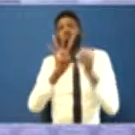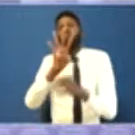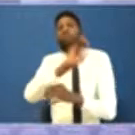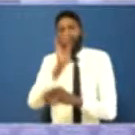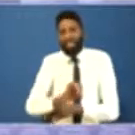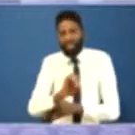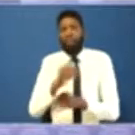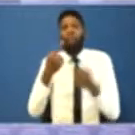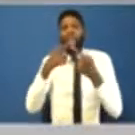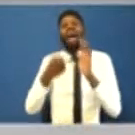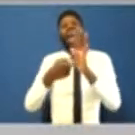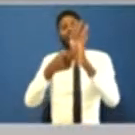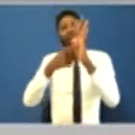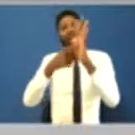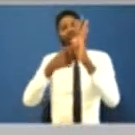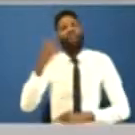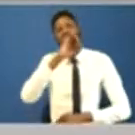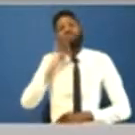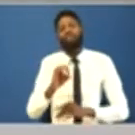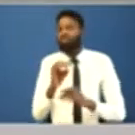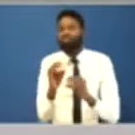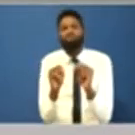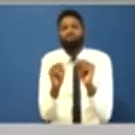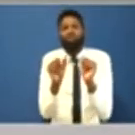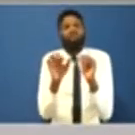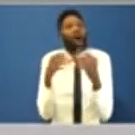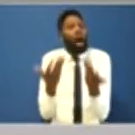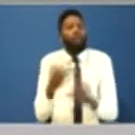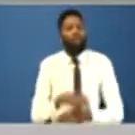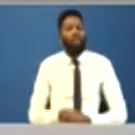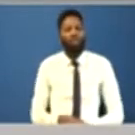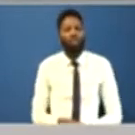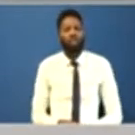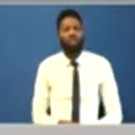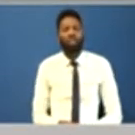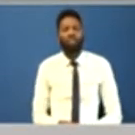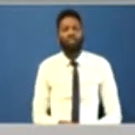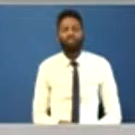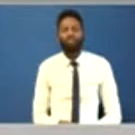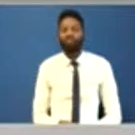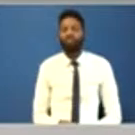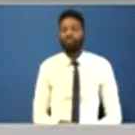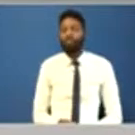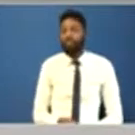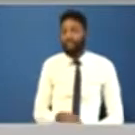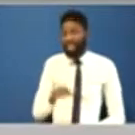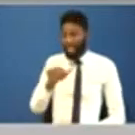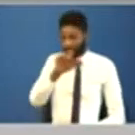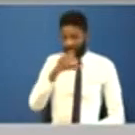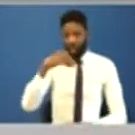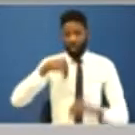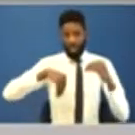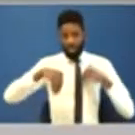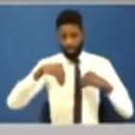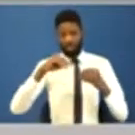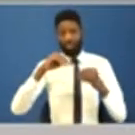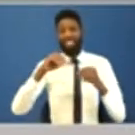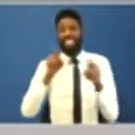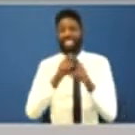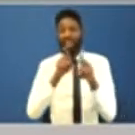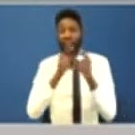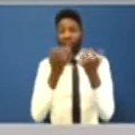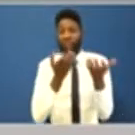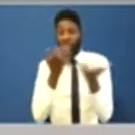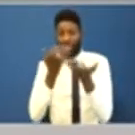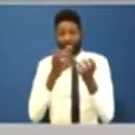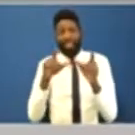percent okay so in terms of uh corruption and also the business permits